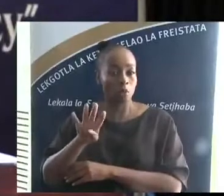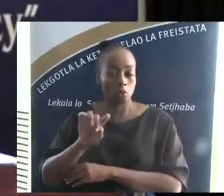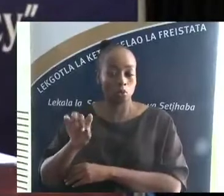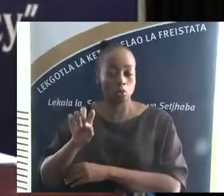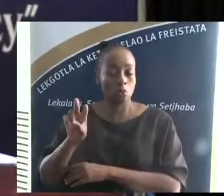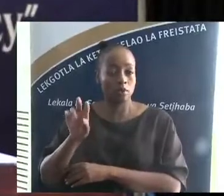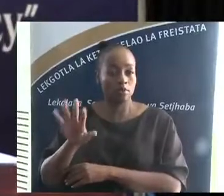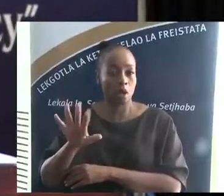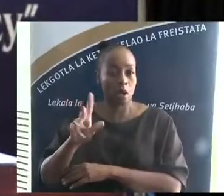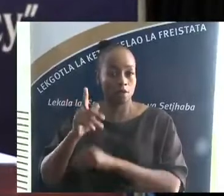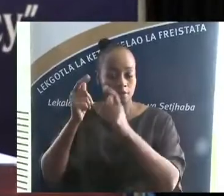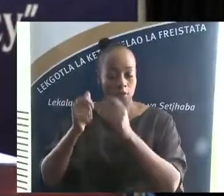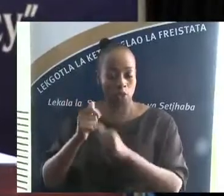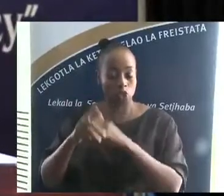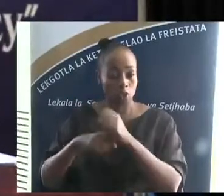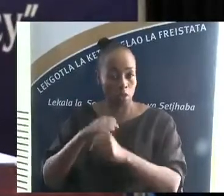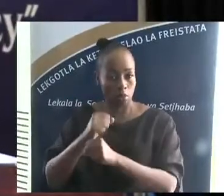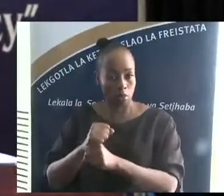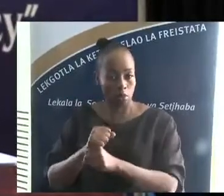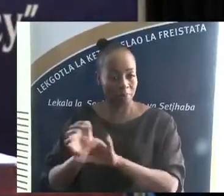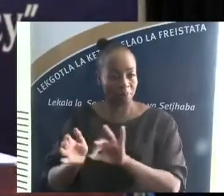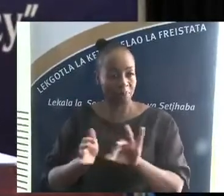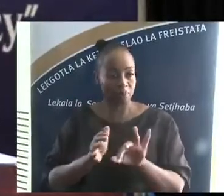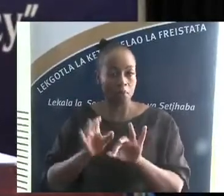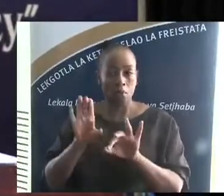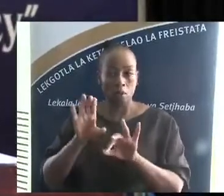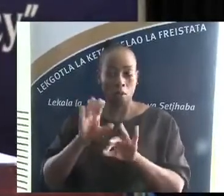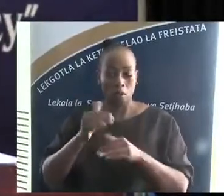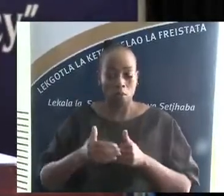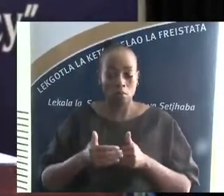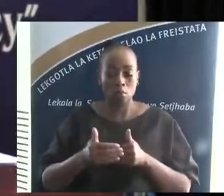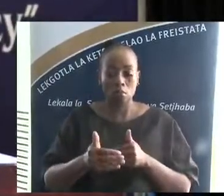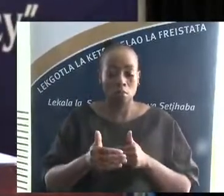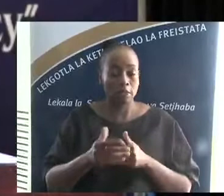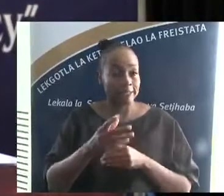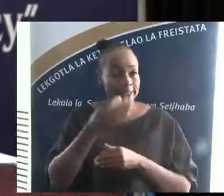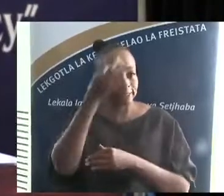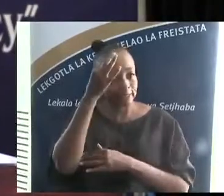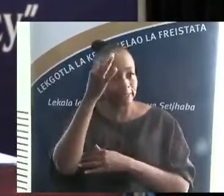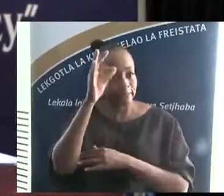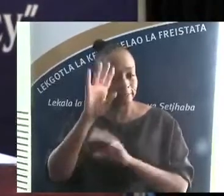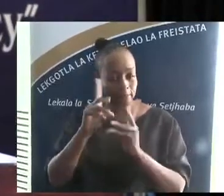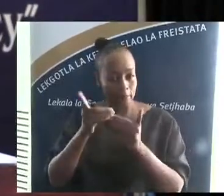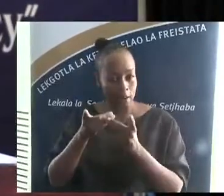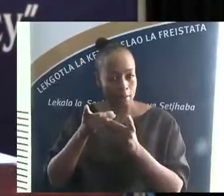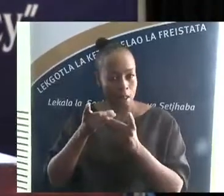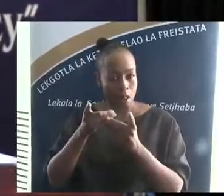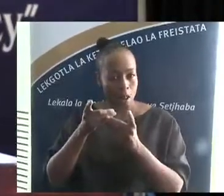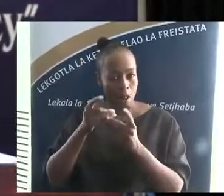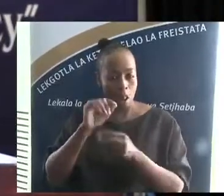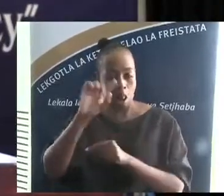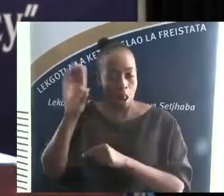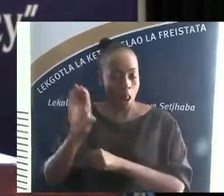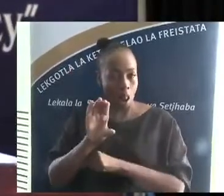24-25 financial year. Over the medium term ahead, the department is estimated to